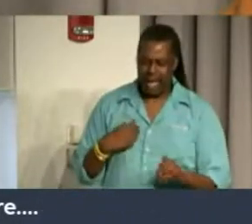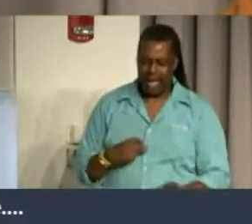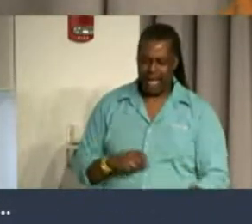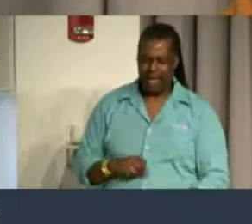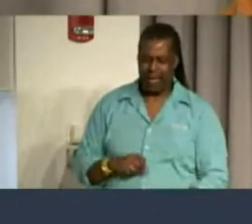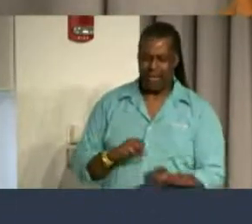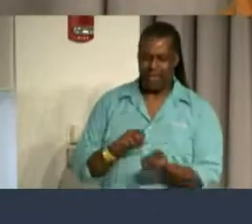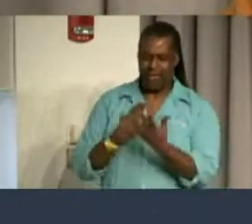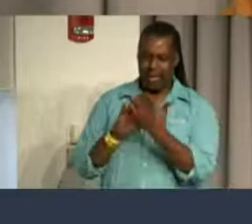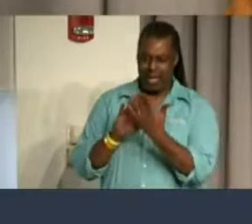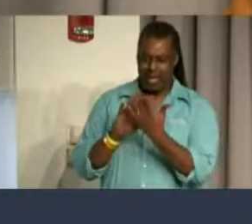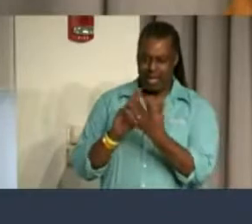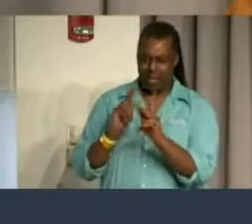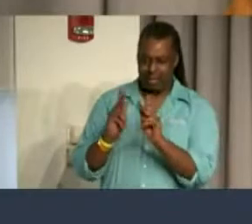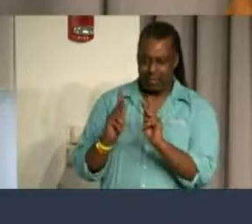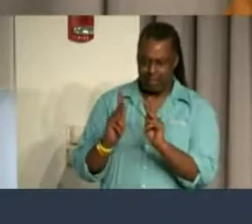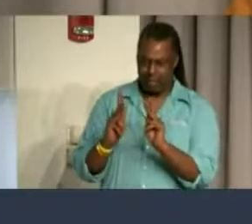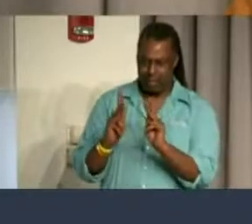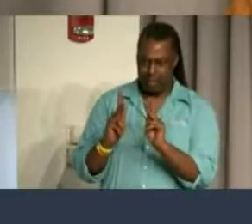people